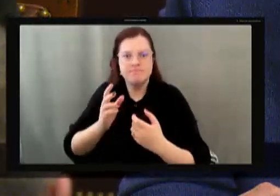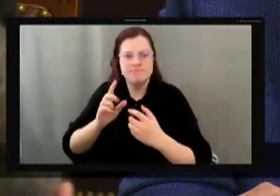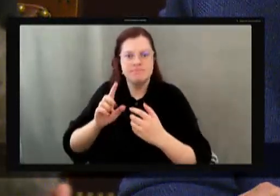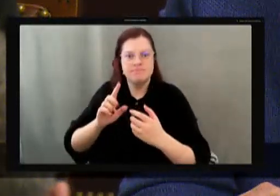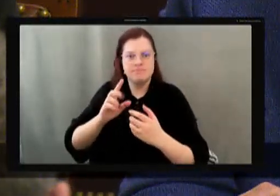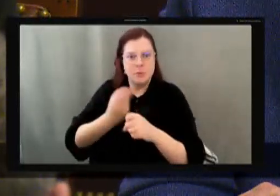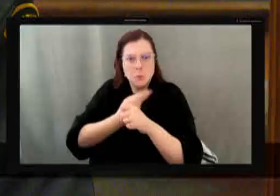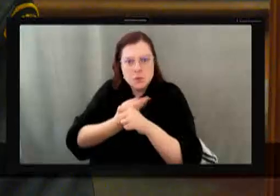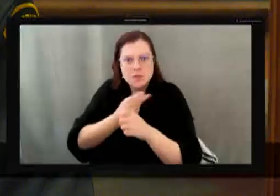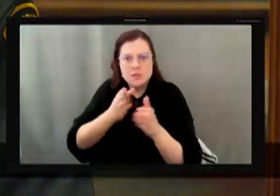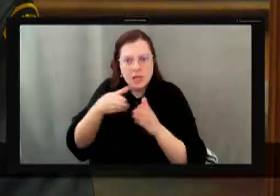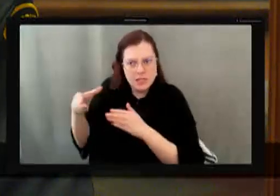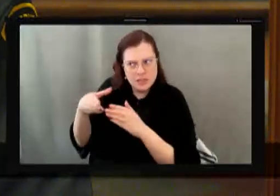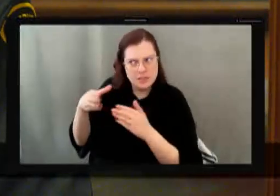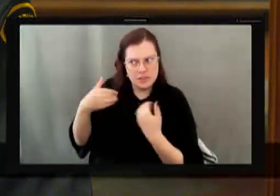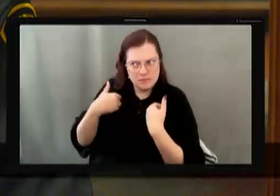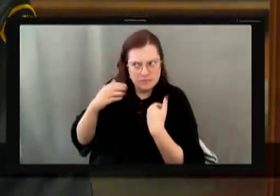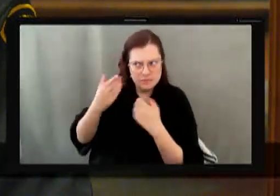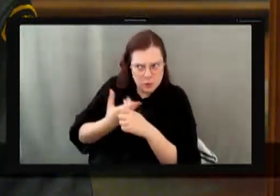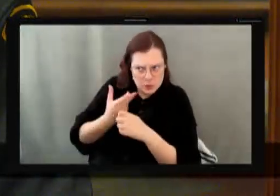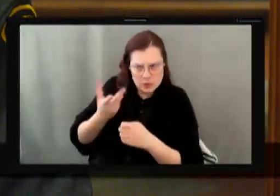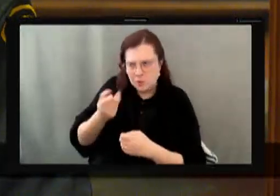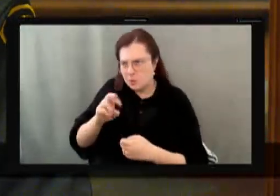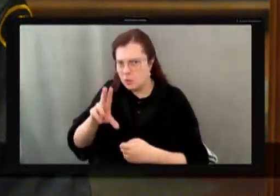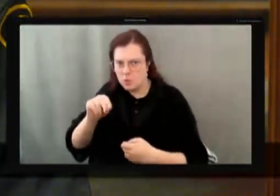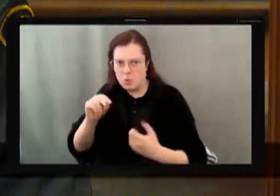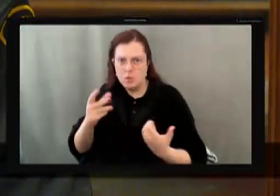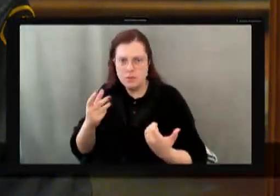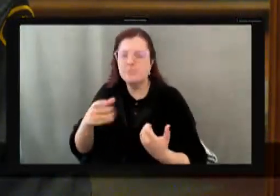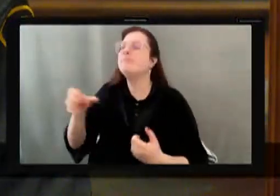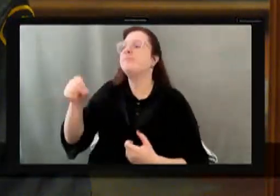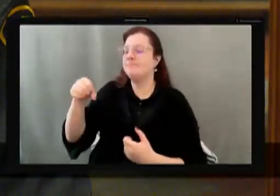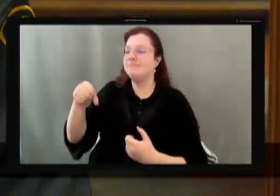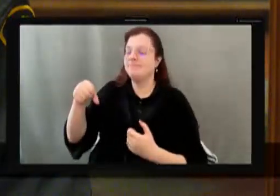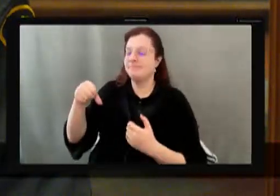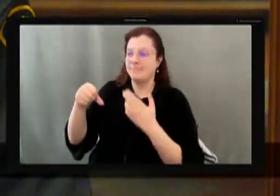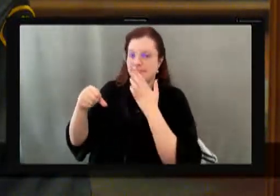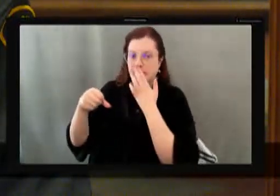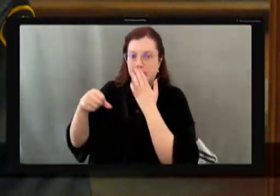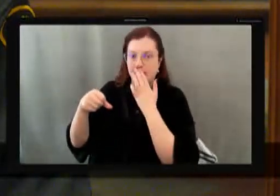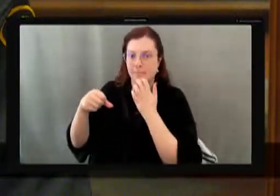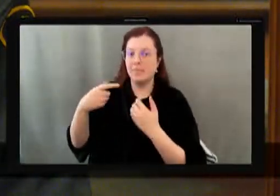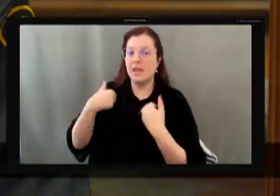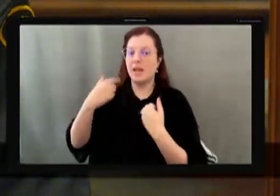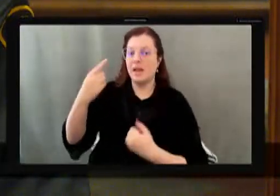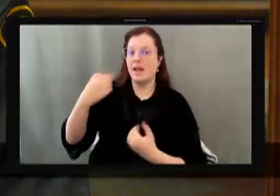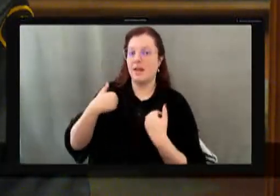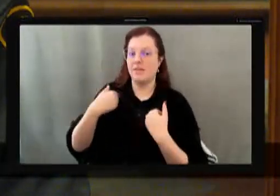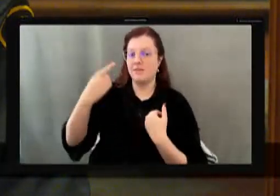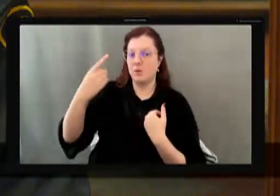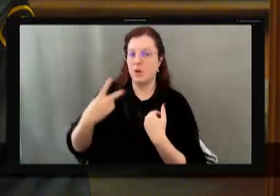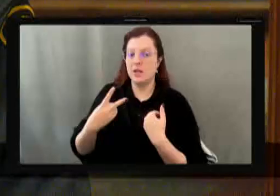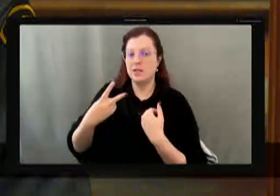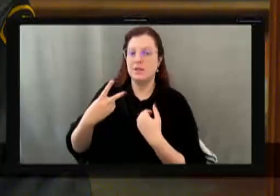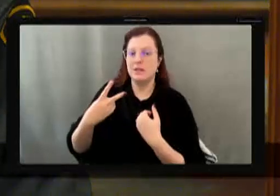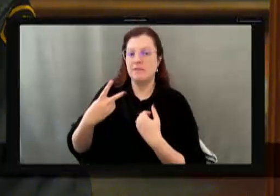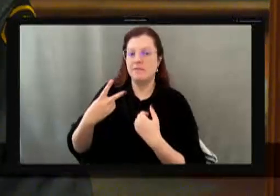so to date, the efforts that we've been able to stand up is I have, I'll call it 1.5 full-time recruitment